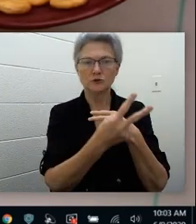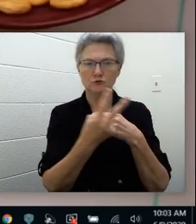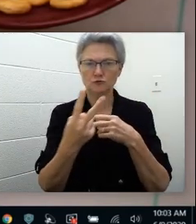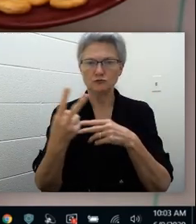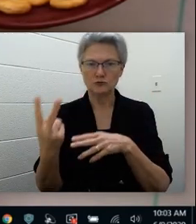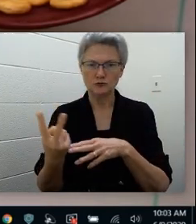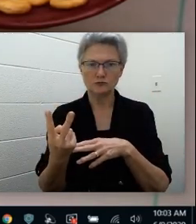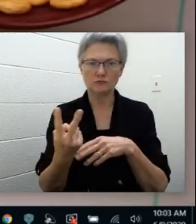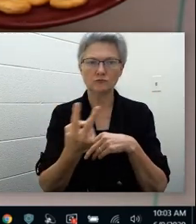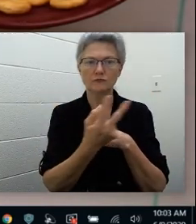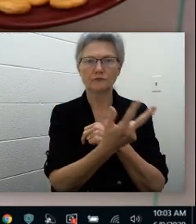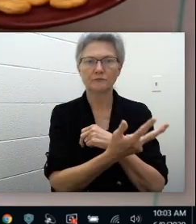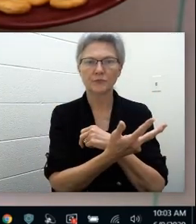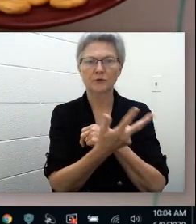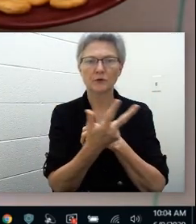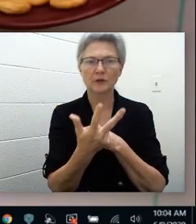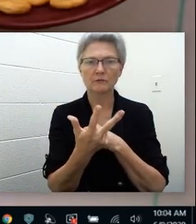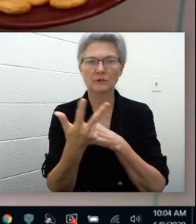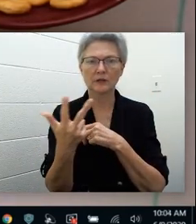group,